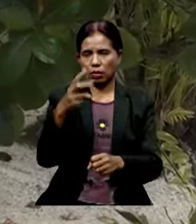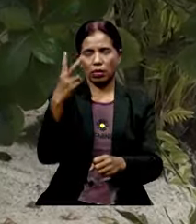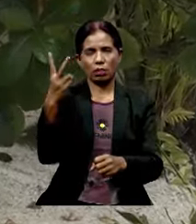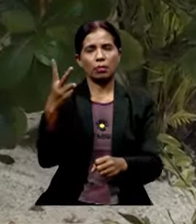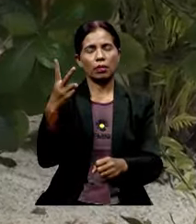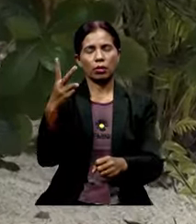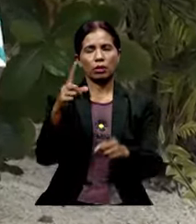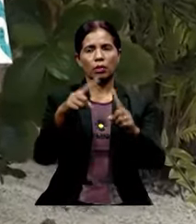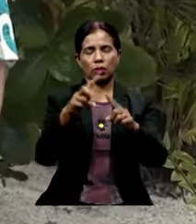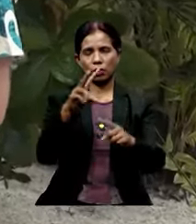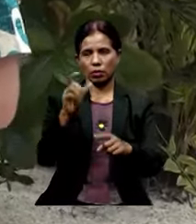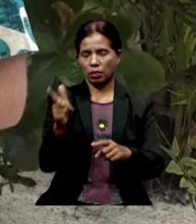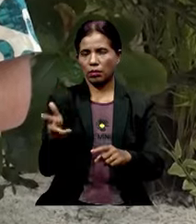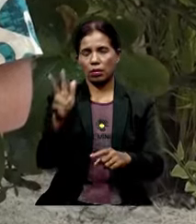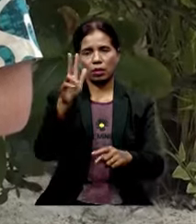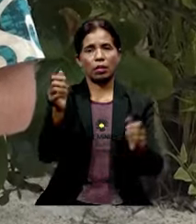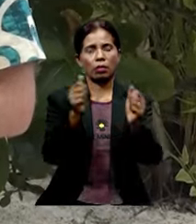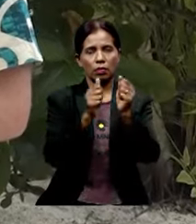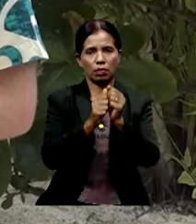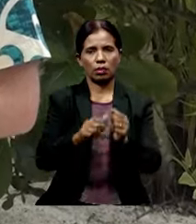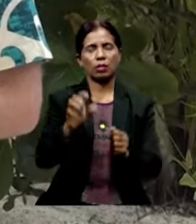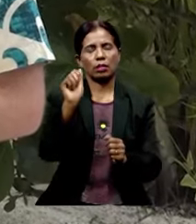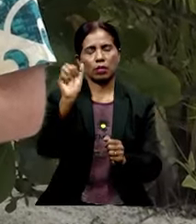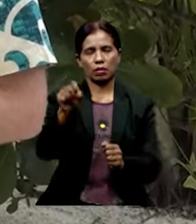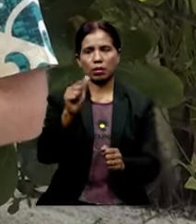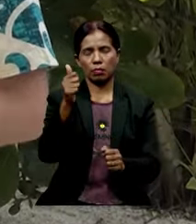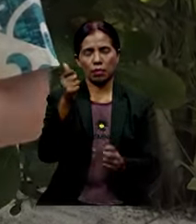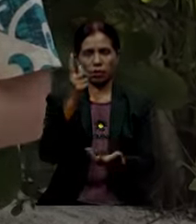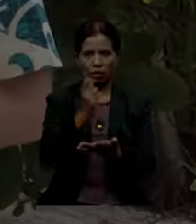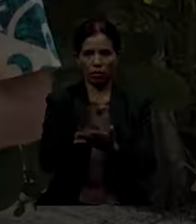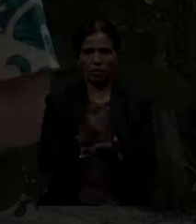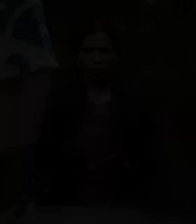totinan riunrua ronulresin tolu, hamutu krihun sanulresin. Tito Silva, GMN.